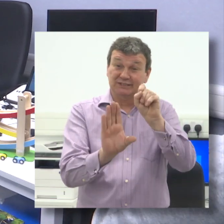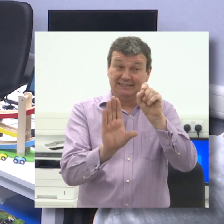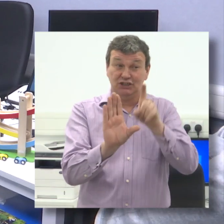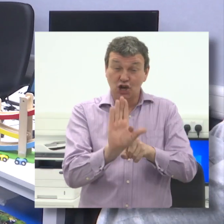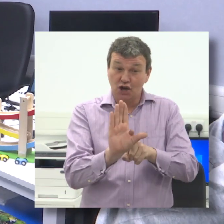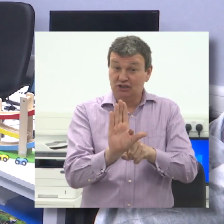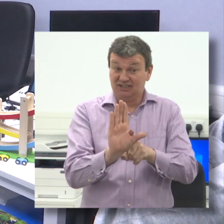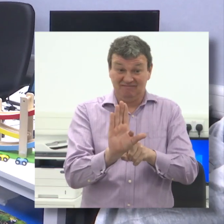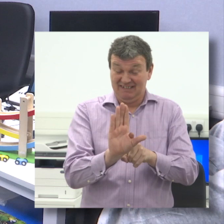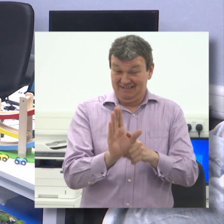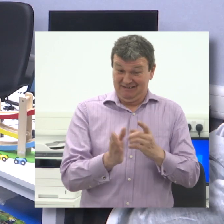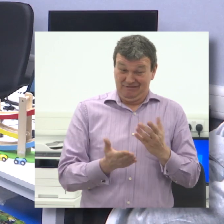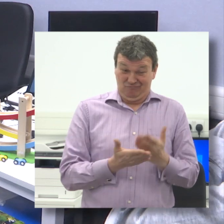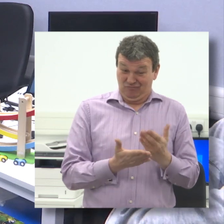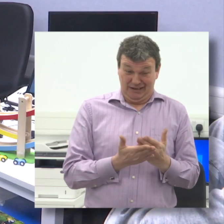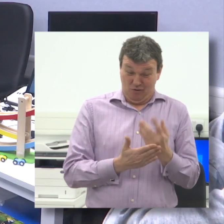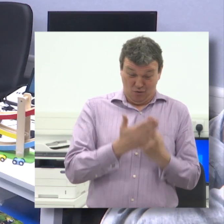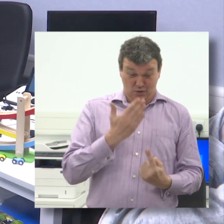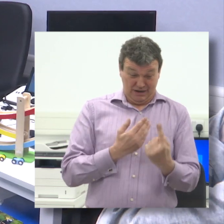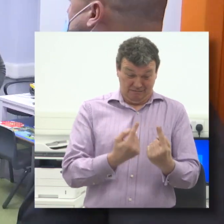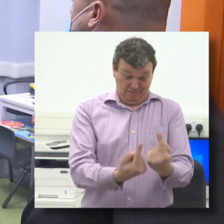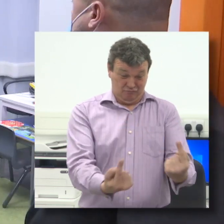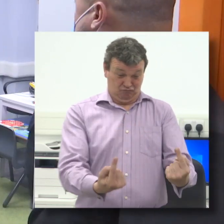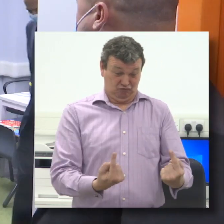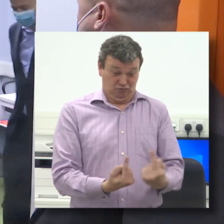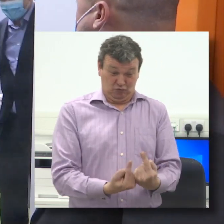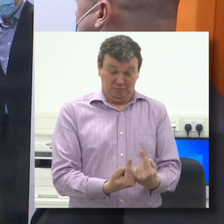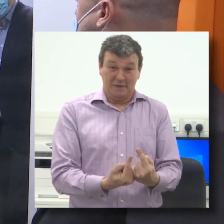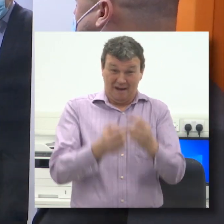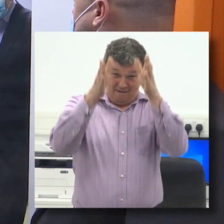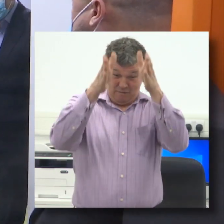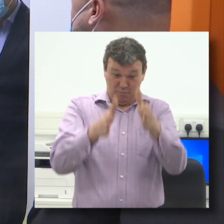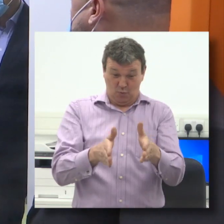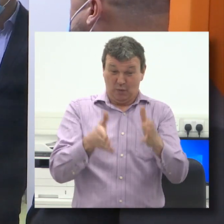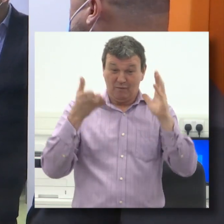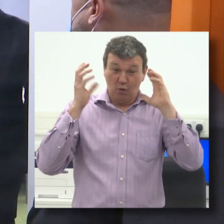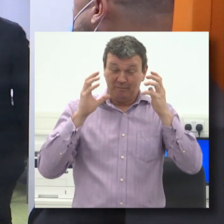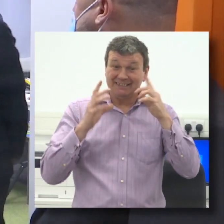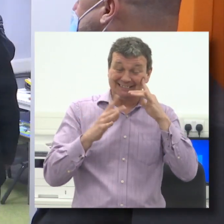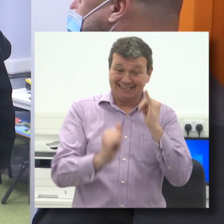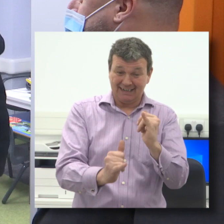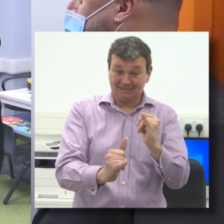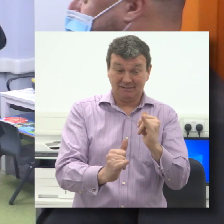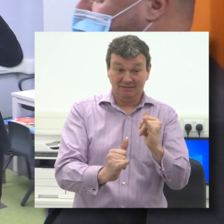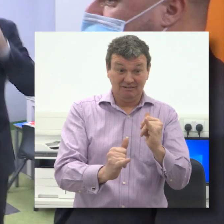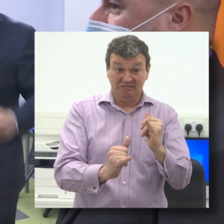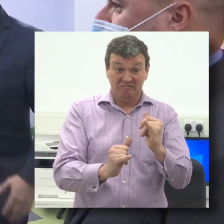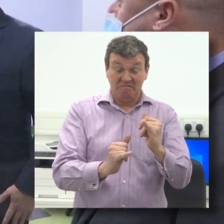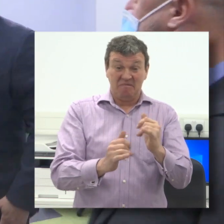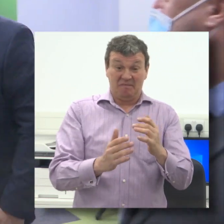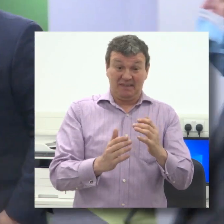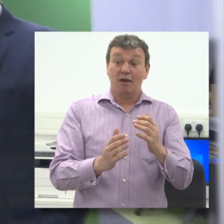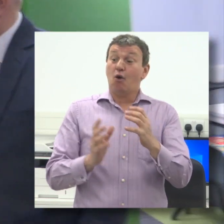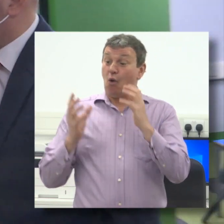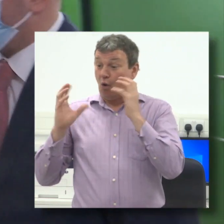it was just like a clinical room with a small booth and no room for expansion. The audiology was